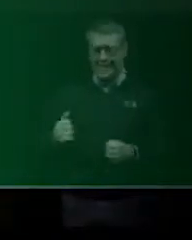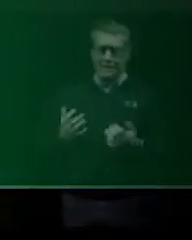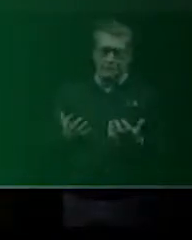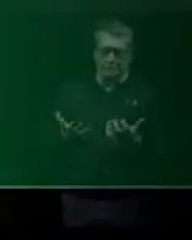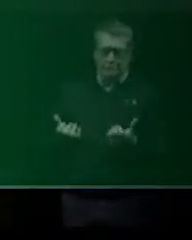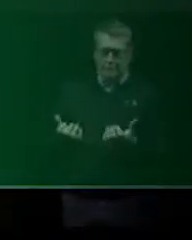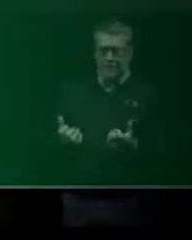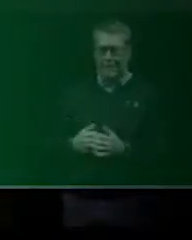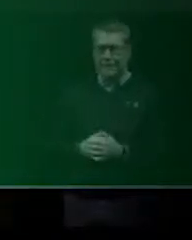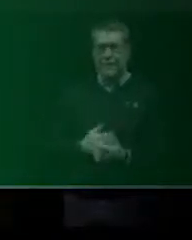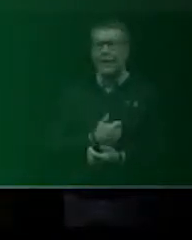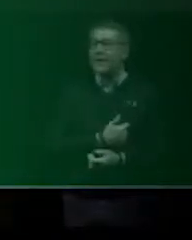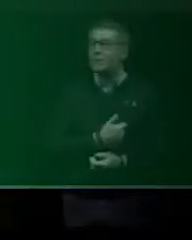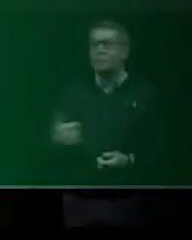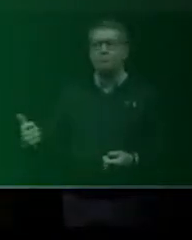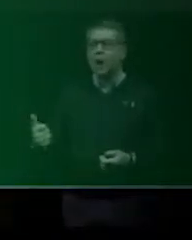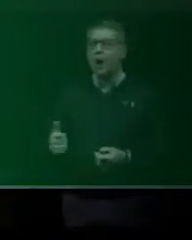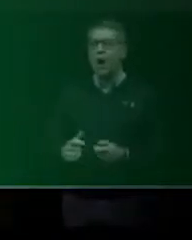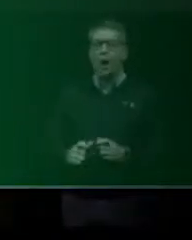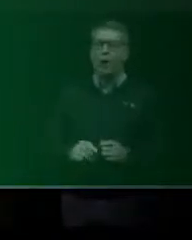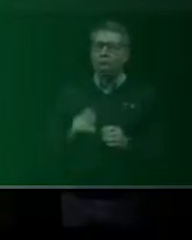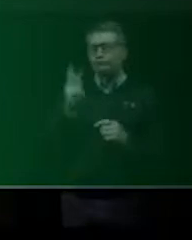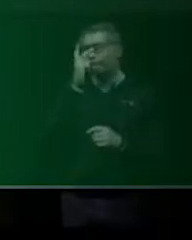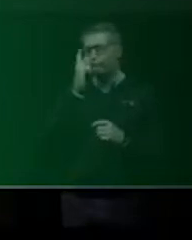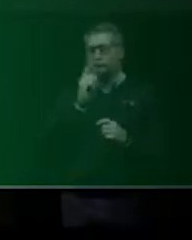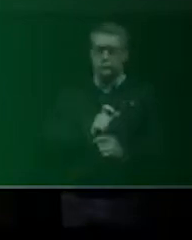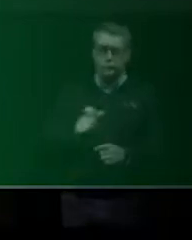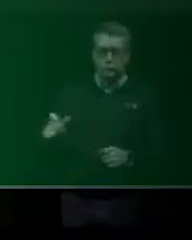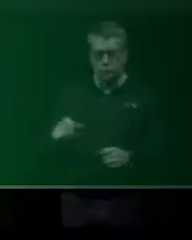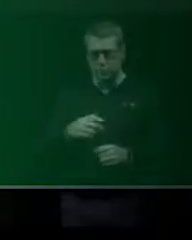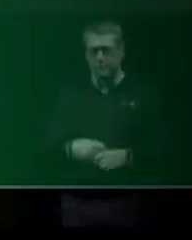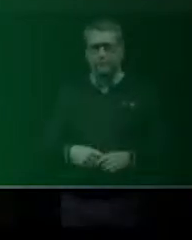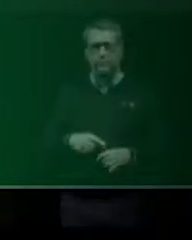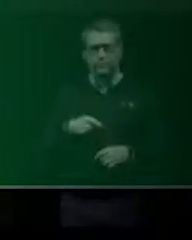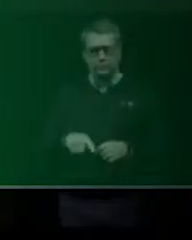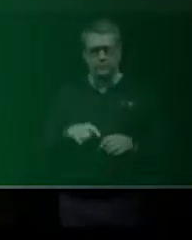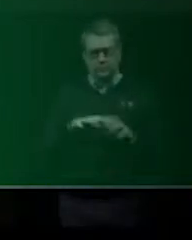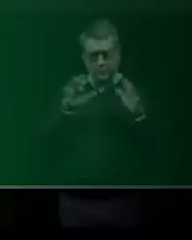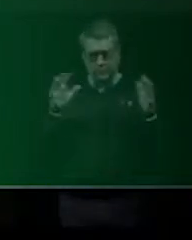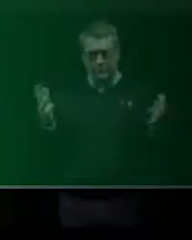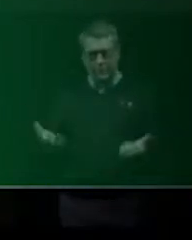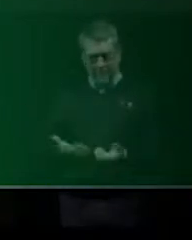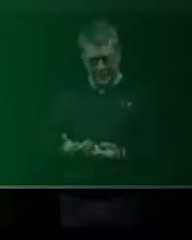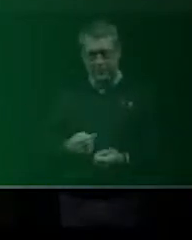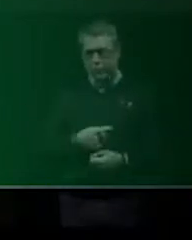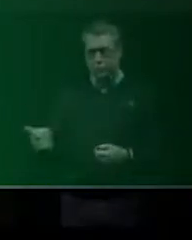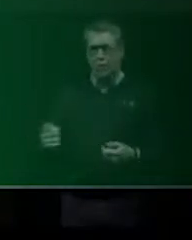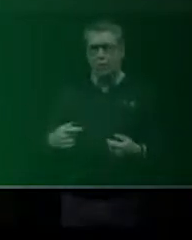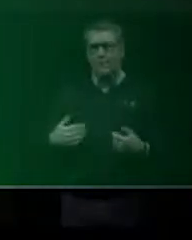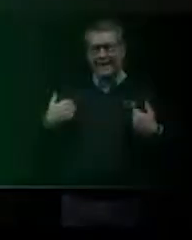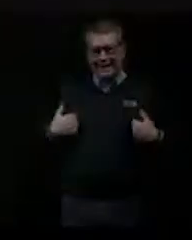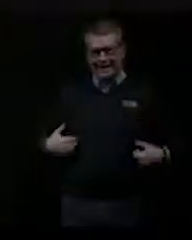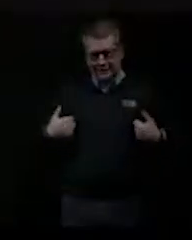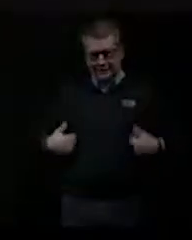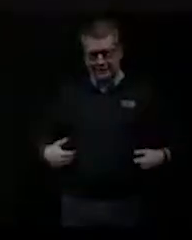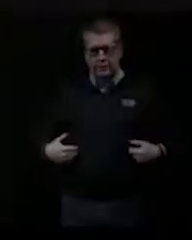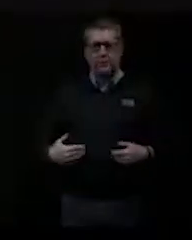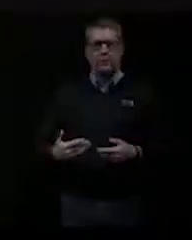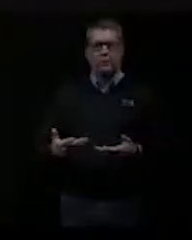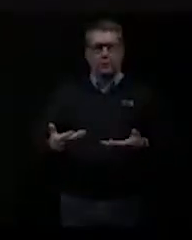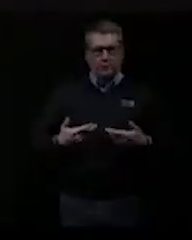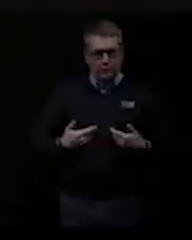practice, not just in words. Yet across the world, these individuals face